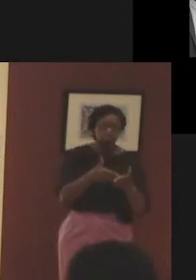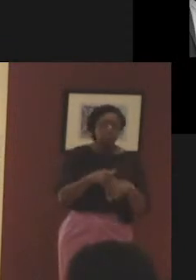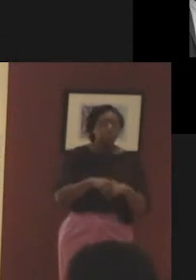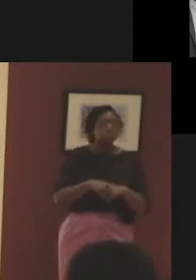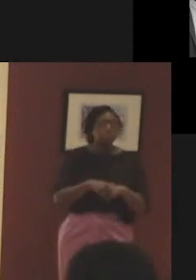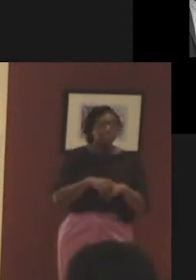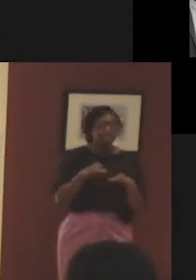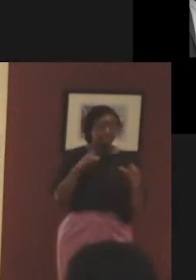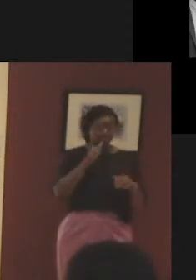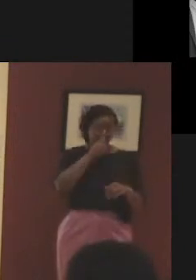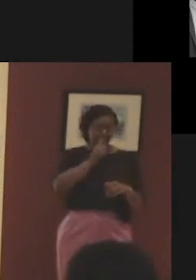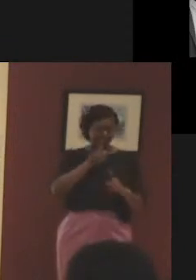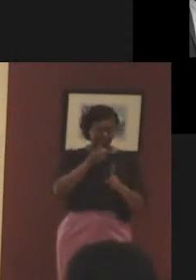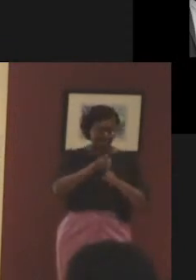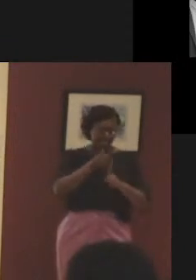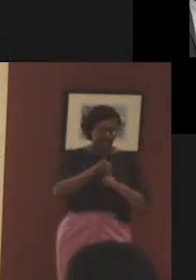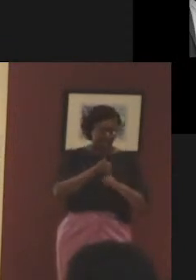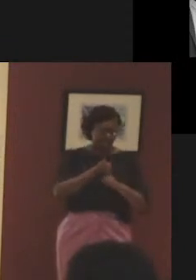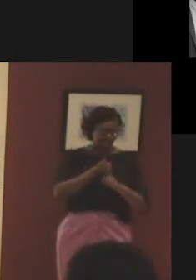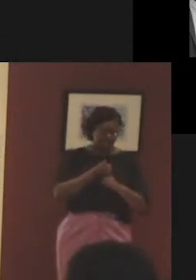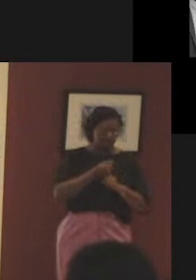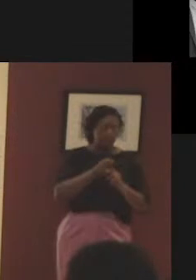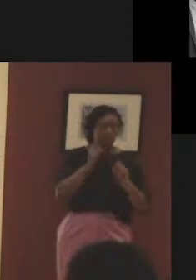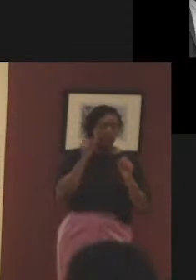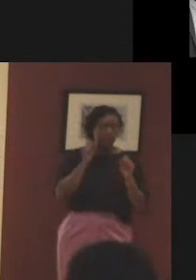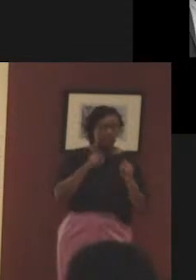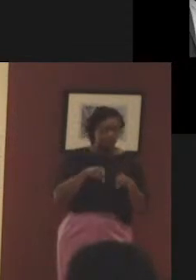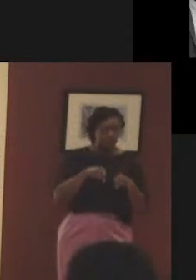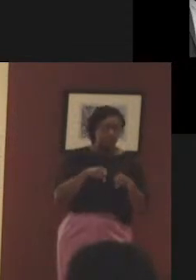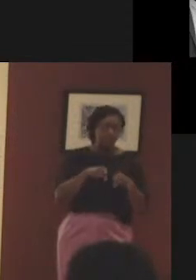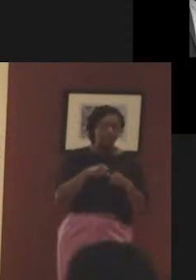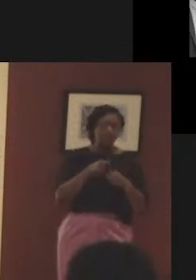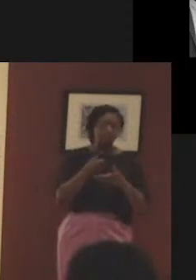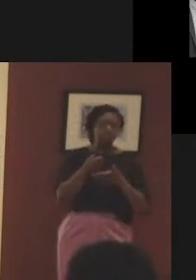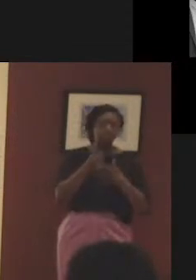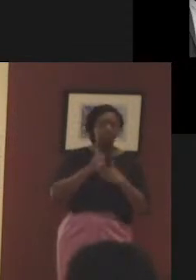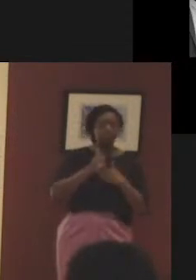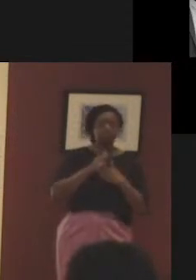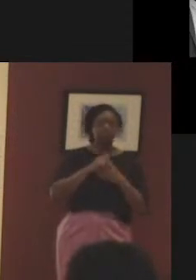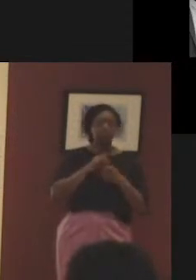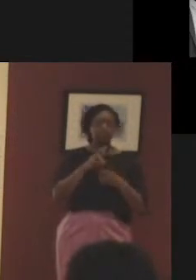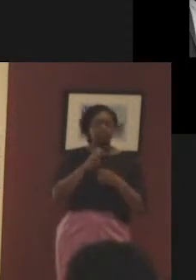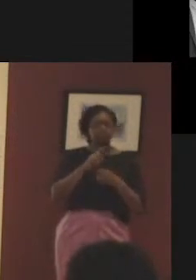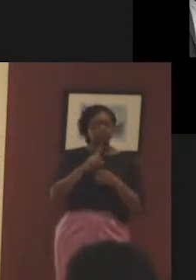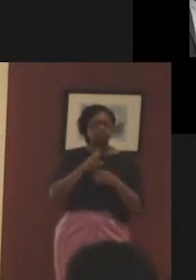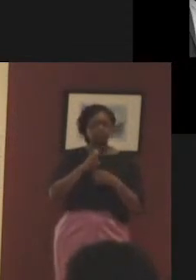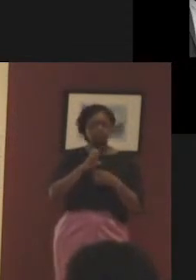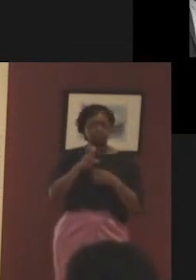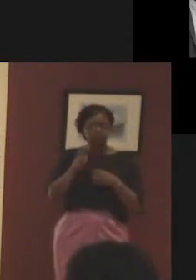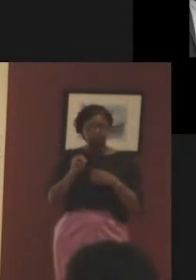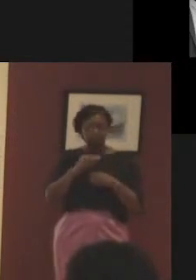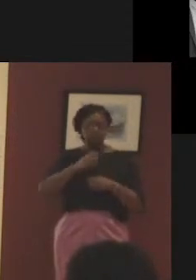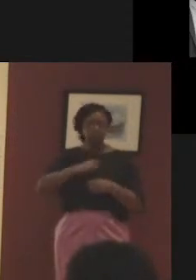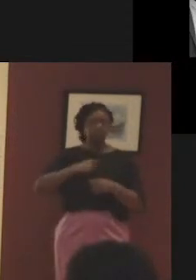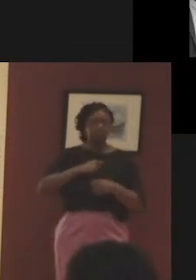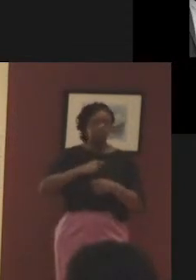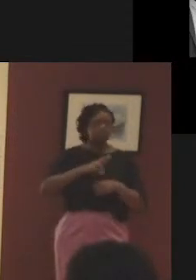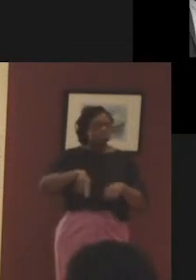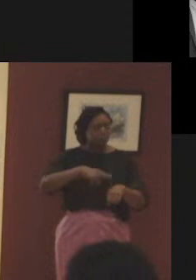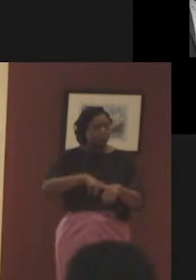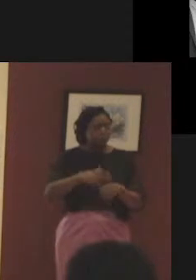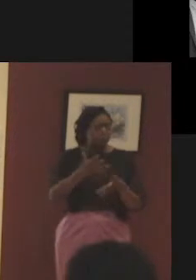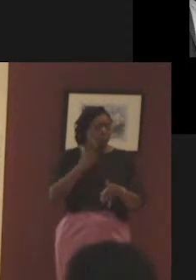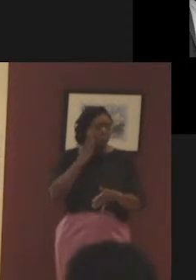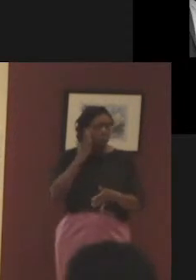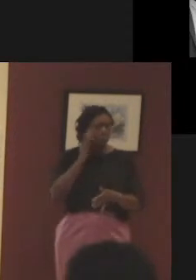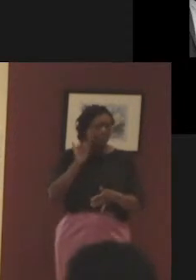suffering itself can be redemptive, end quote. Of course, we all know that